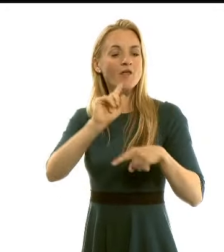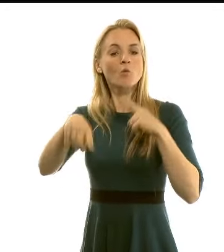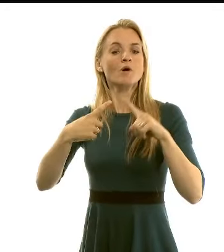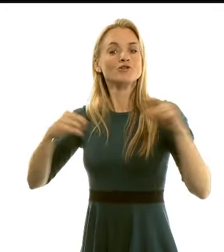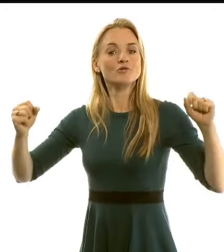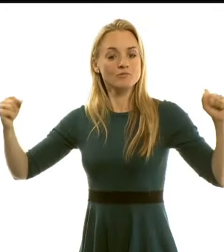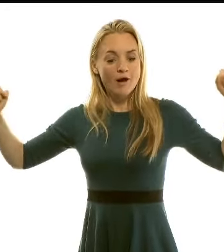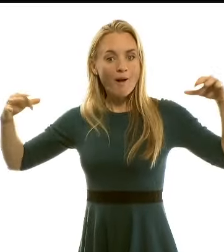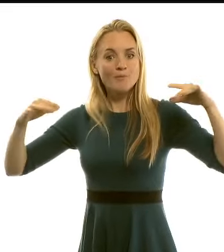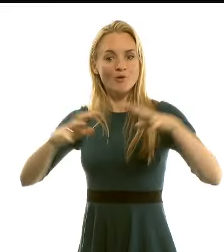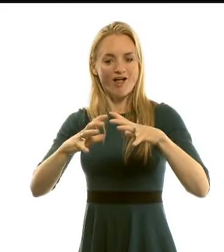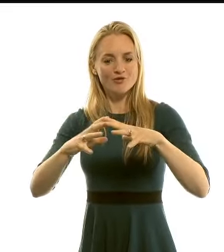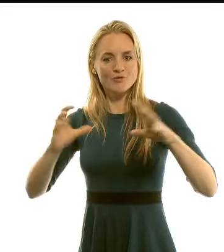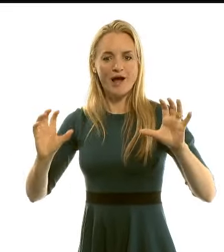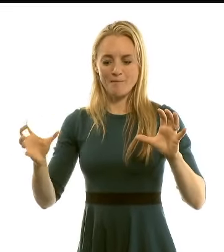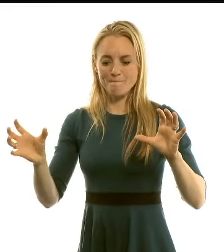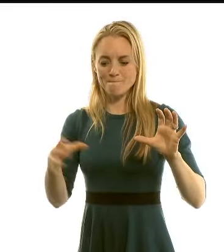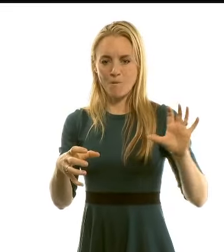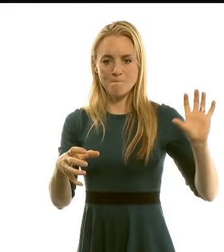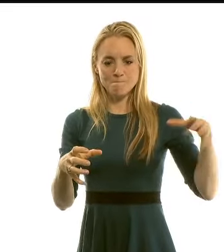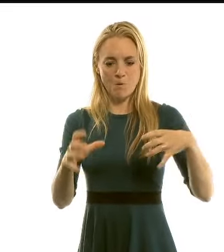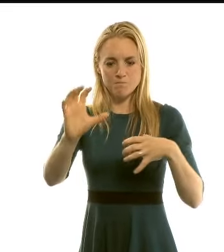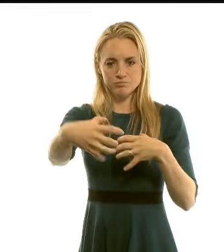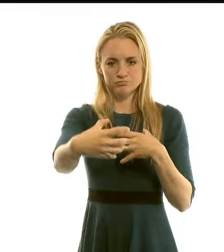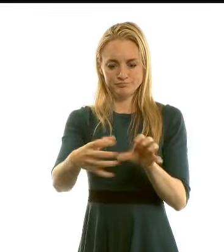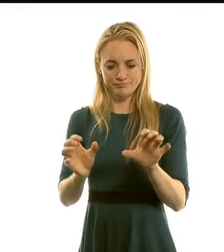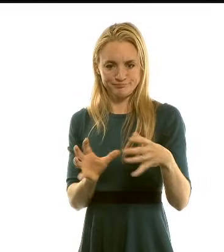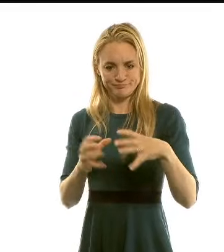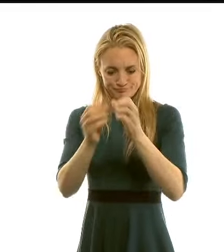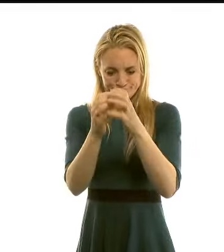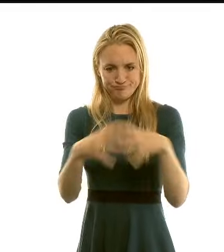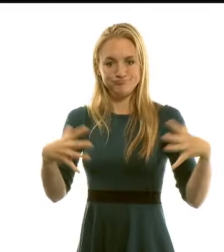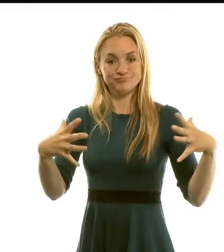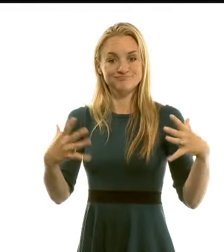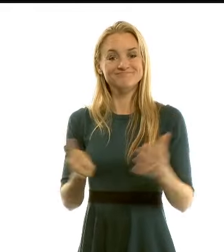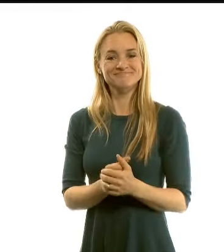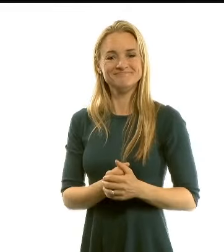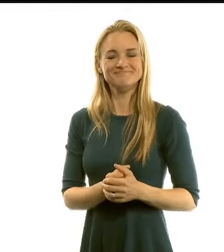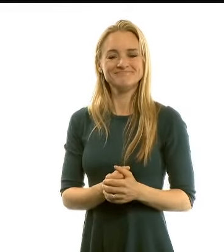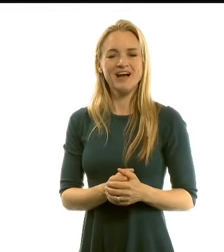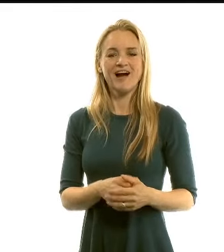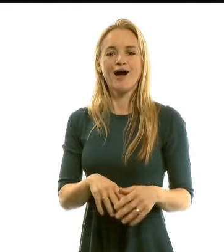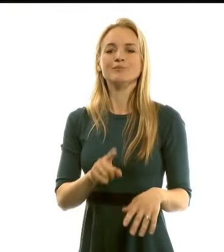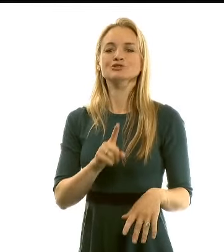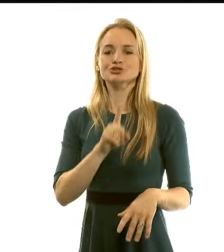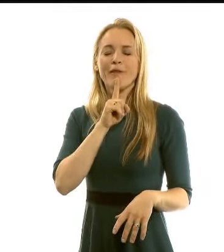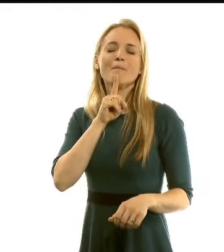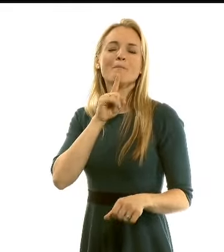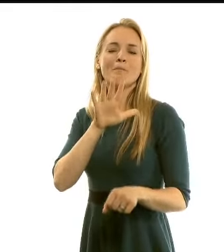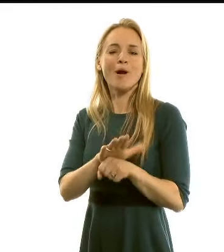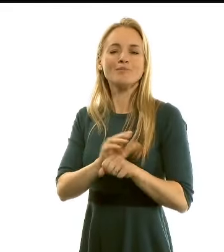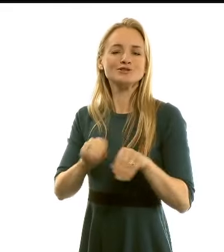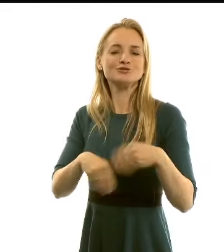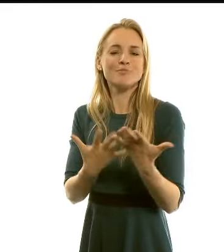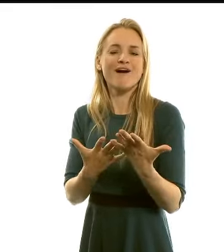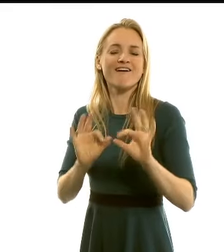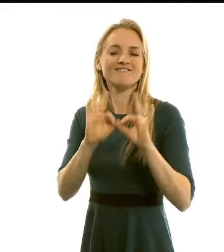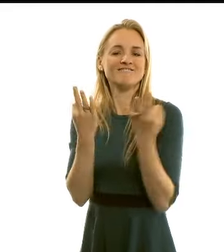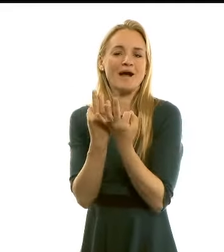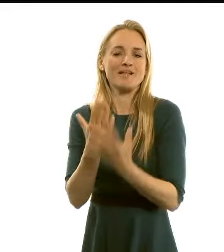LEGO Harry Potter, and it promises to provide family happiness. Again, I can only